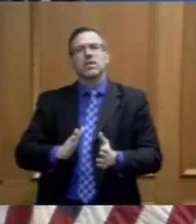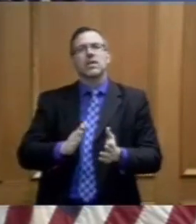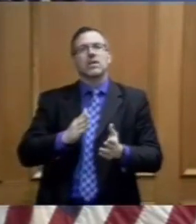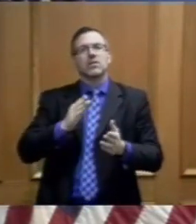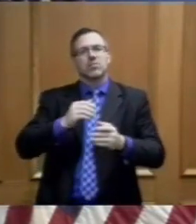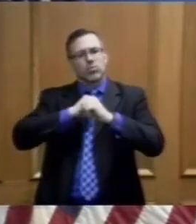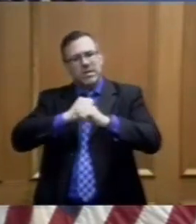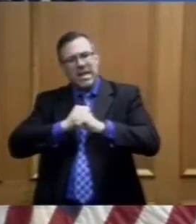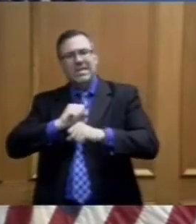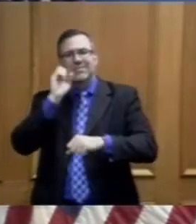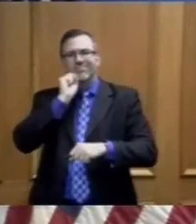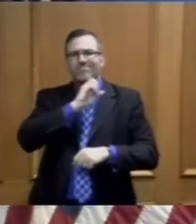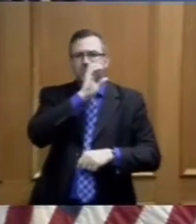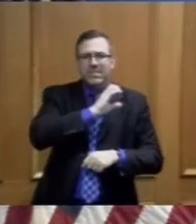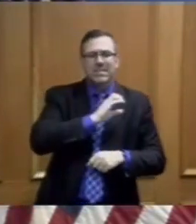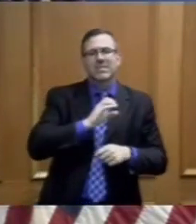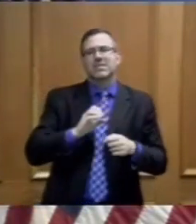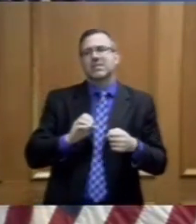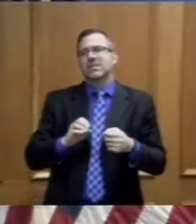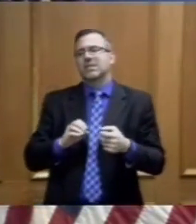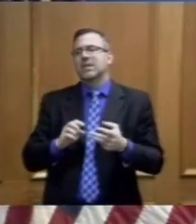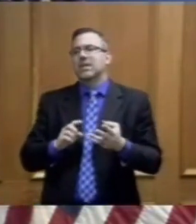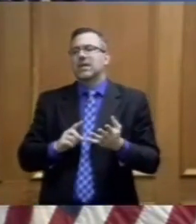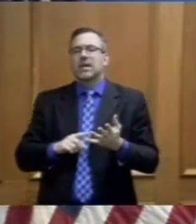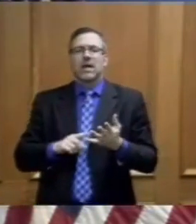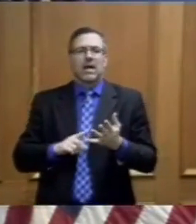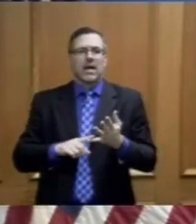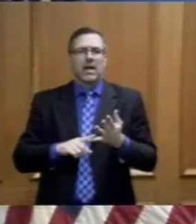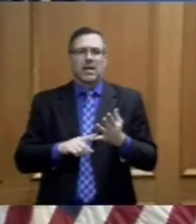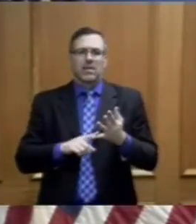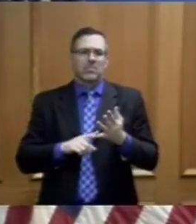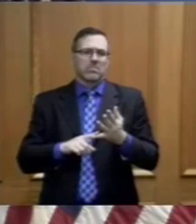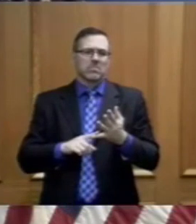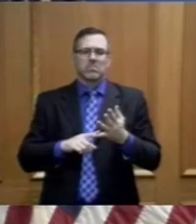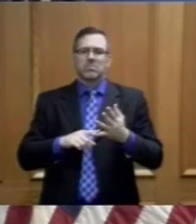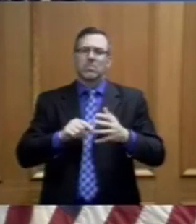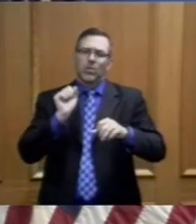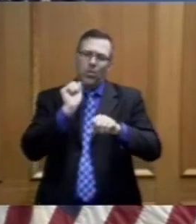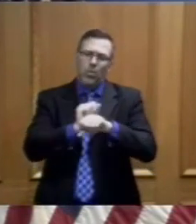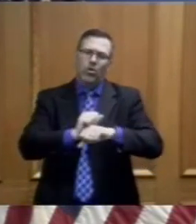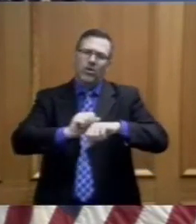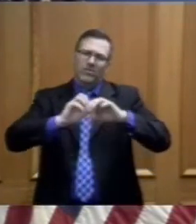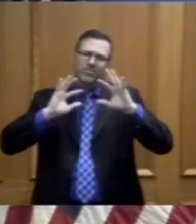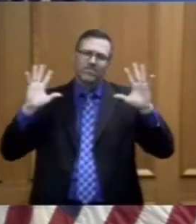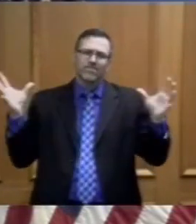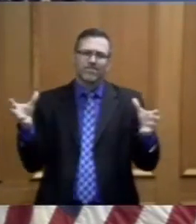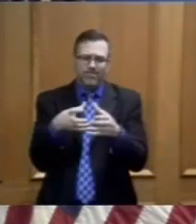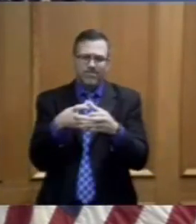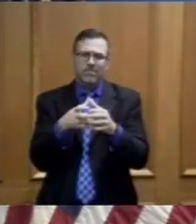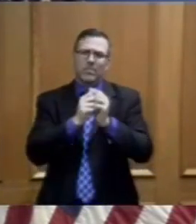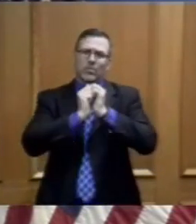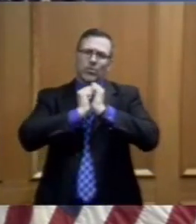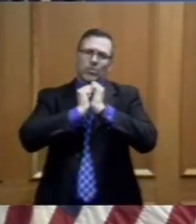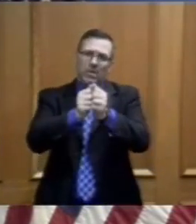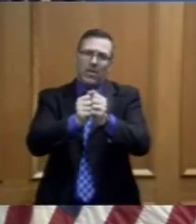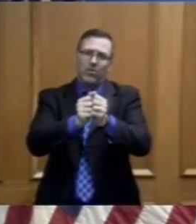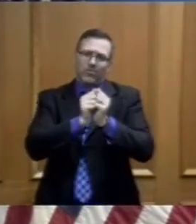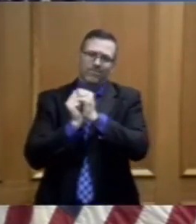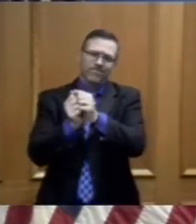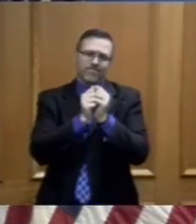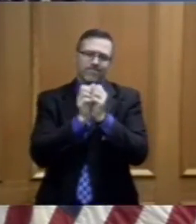responsibly and to engage in what is a unified effort of Tennesseans to